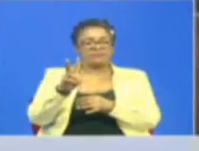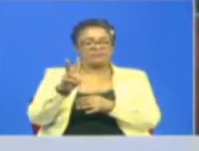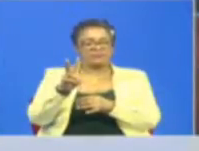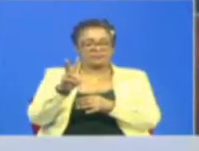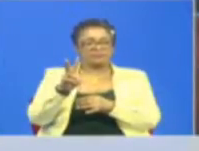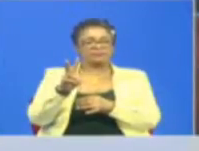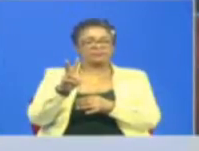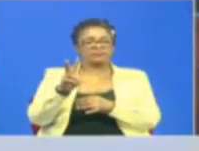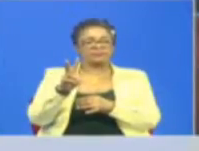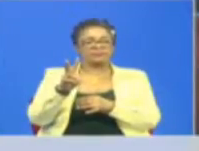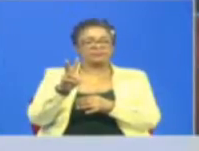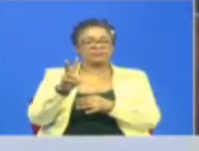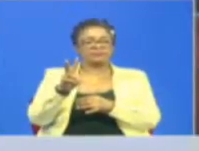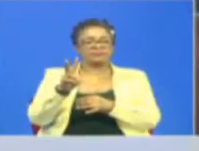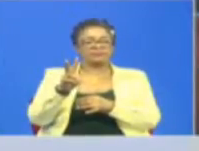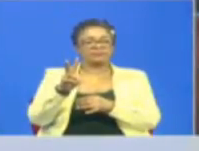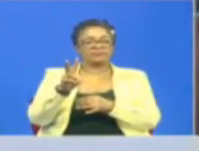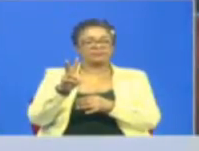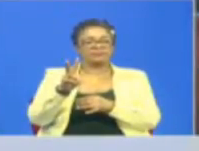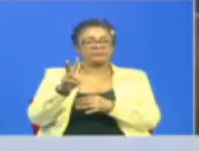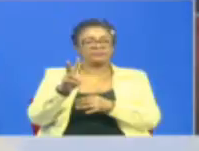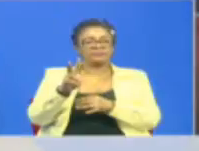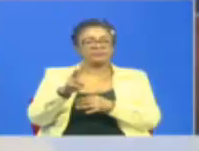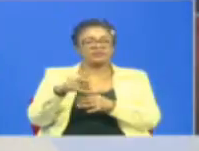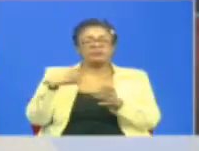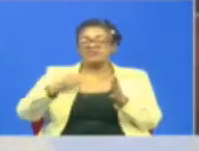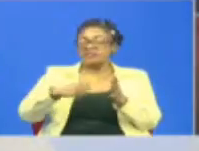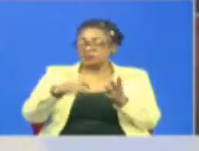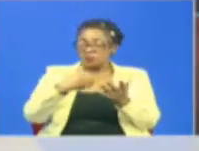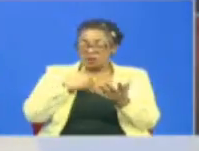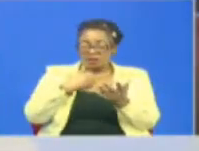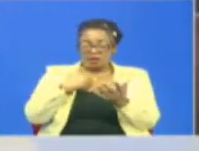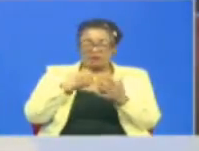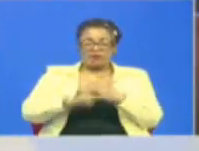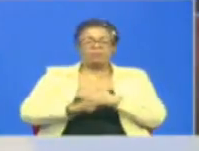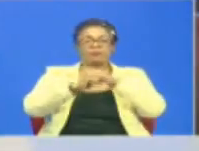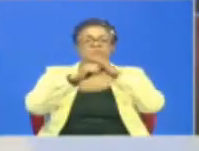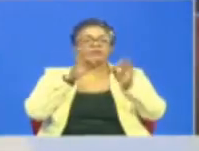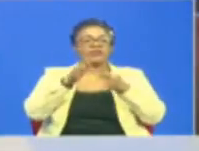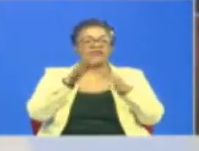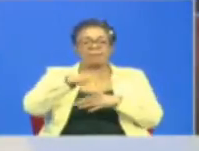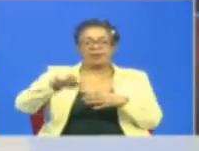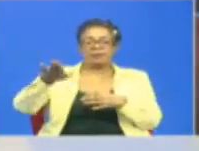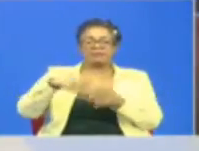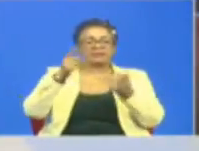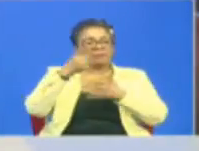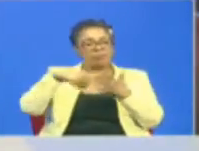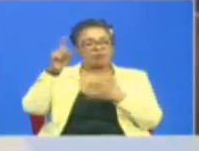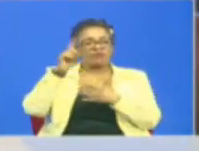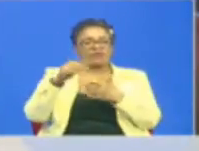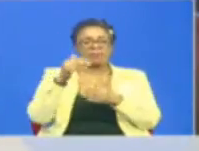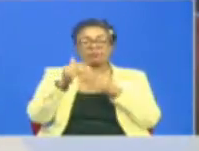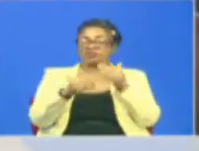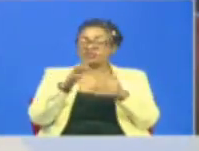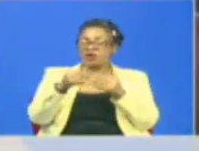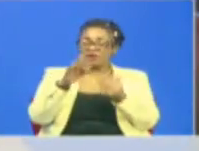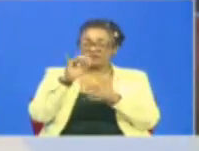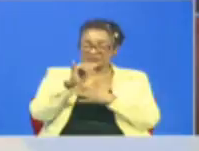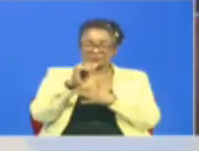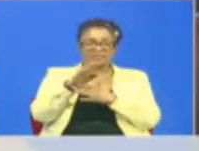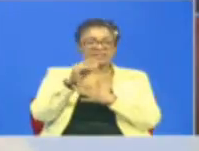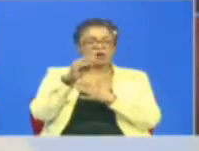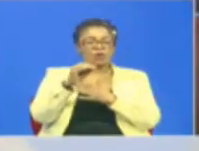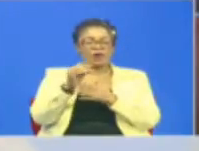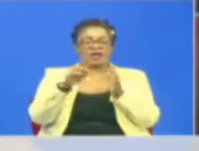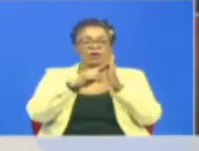Now, local manufacturing is set to receive a significant boost if Parliament approves the tax procedures of unassembled motorcycles